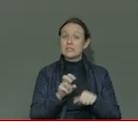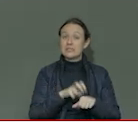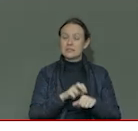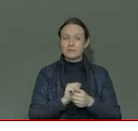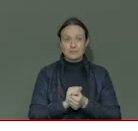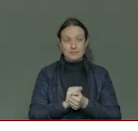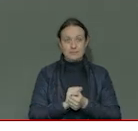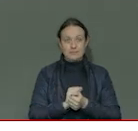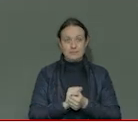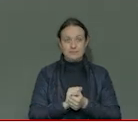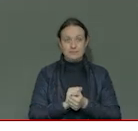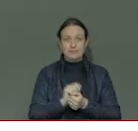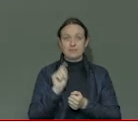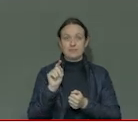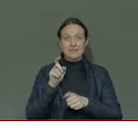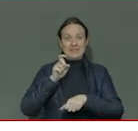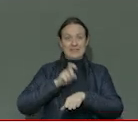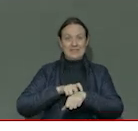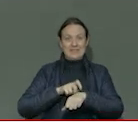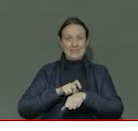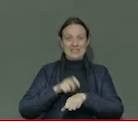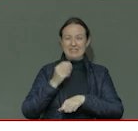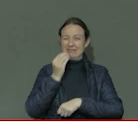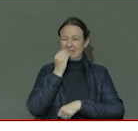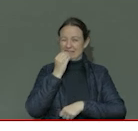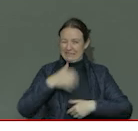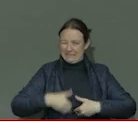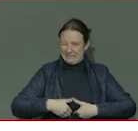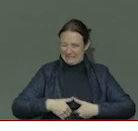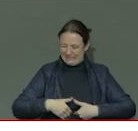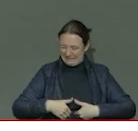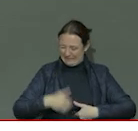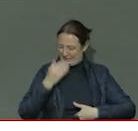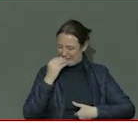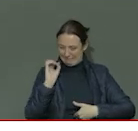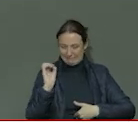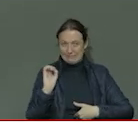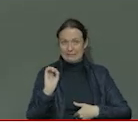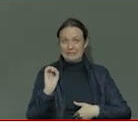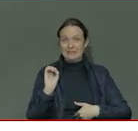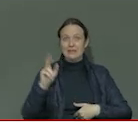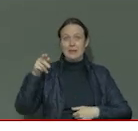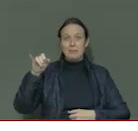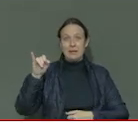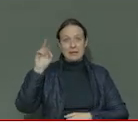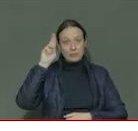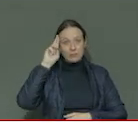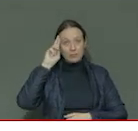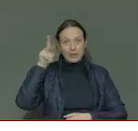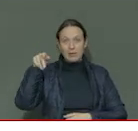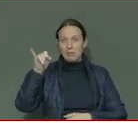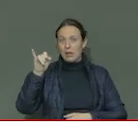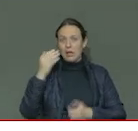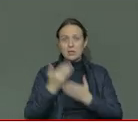During a severe period of starvation, now remember, Pi will go